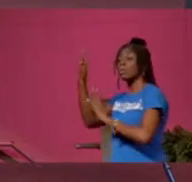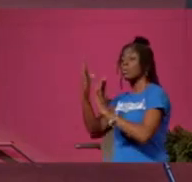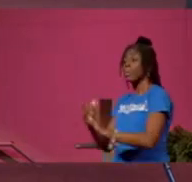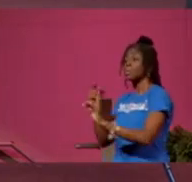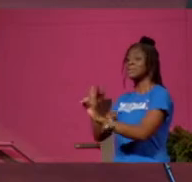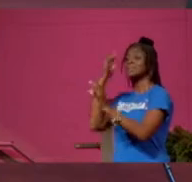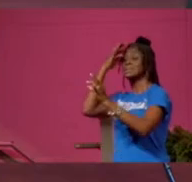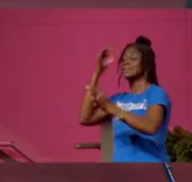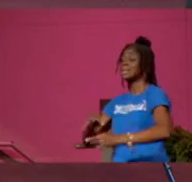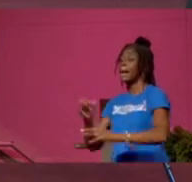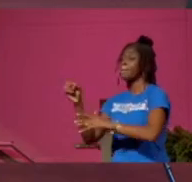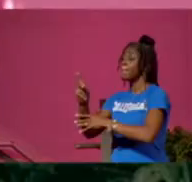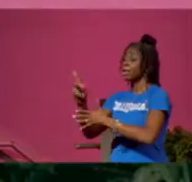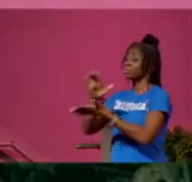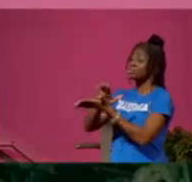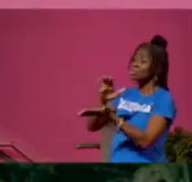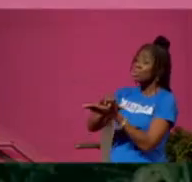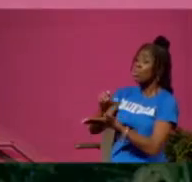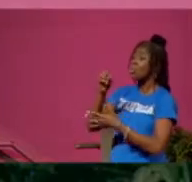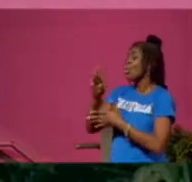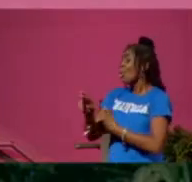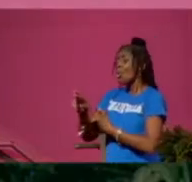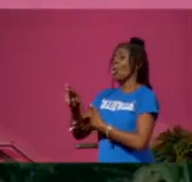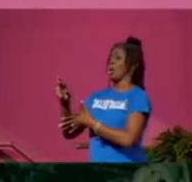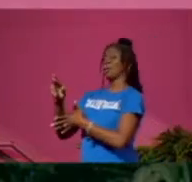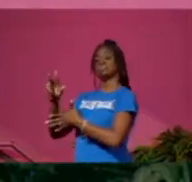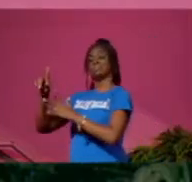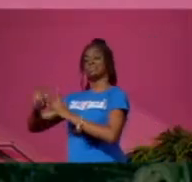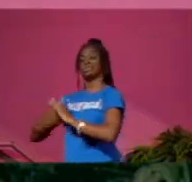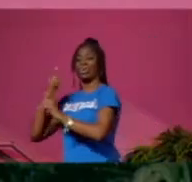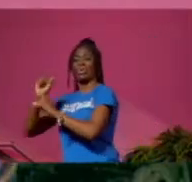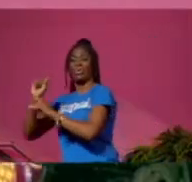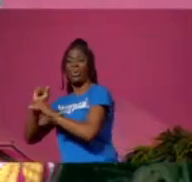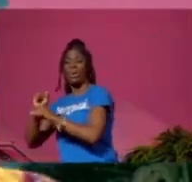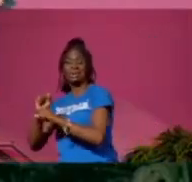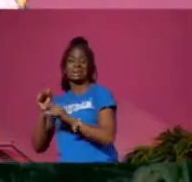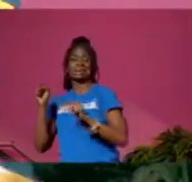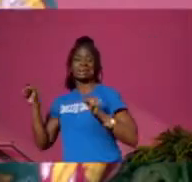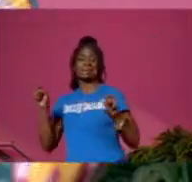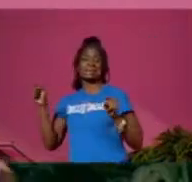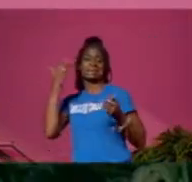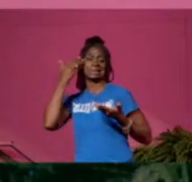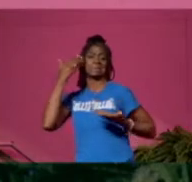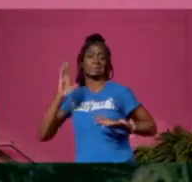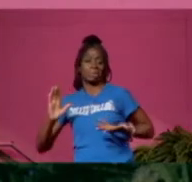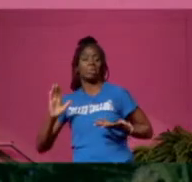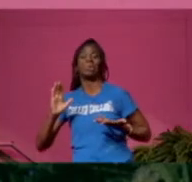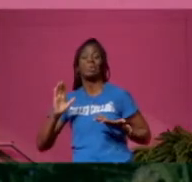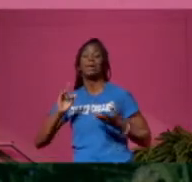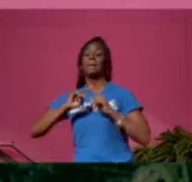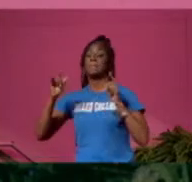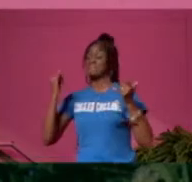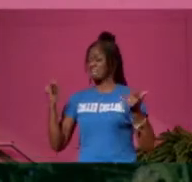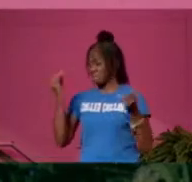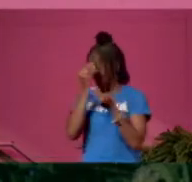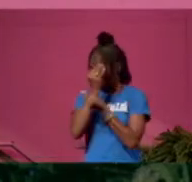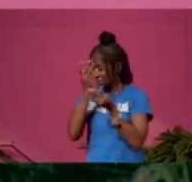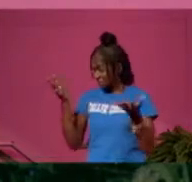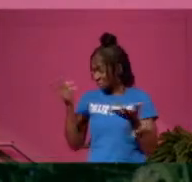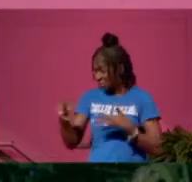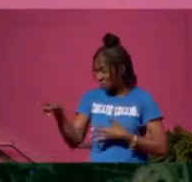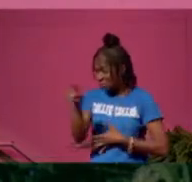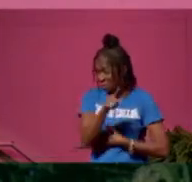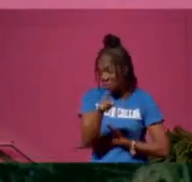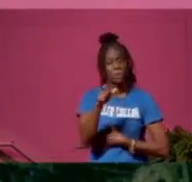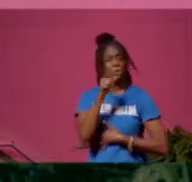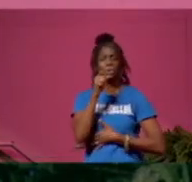school or whether you're going to get a job, and you're frozen in fear because you don't know what's next. But I stop by to tell you, child of God, you don't